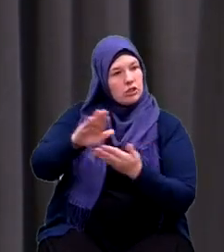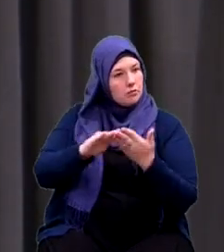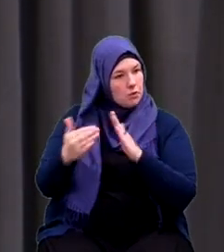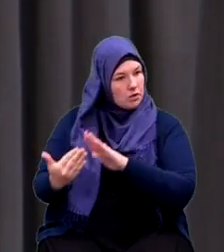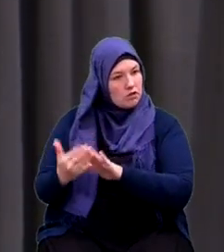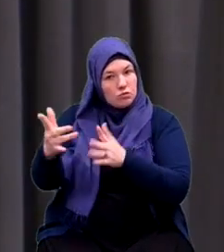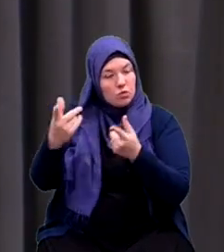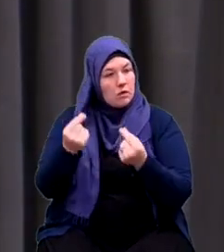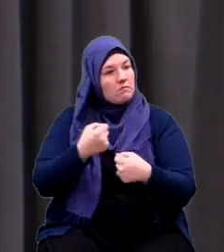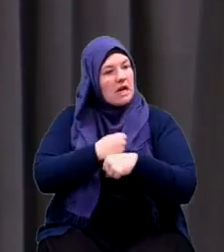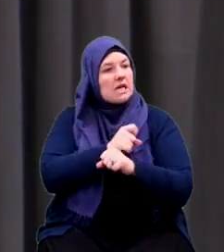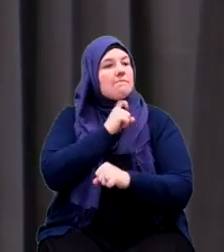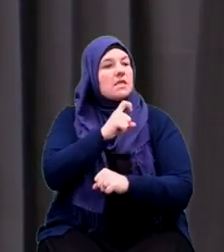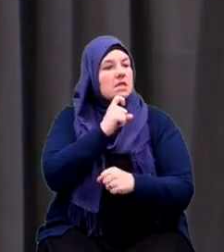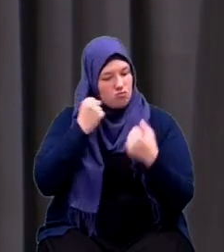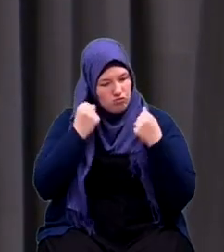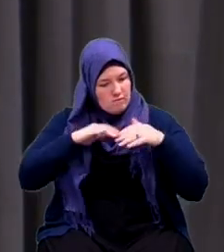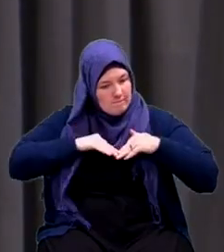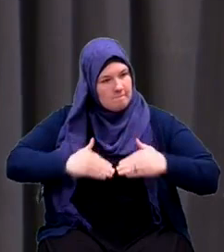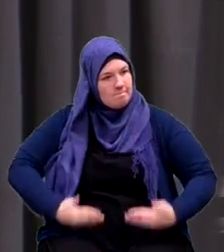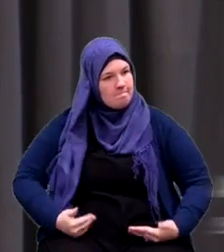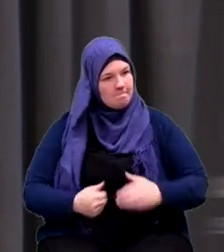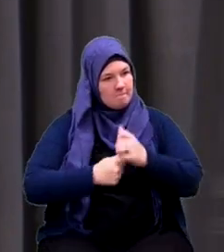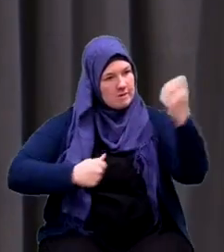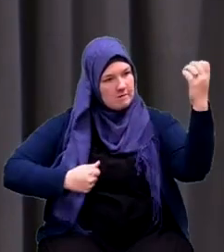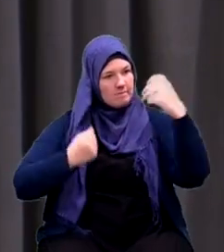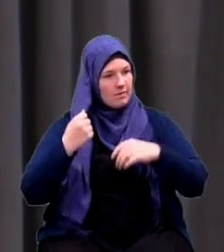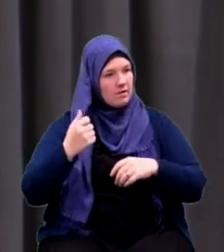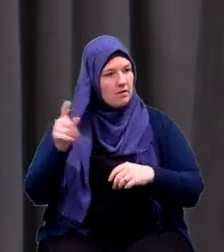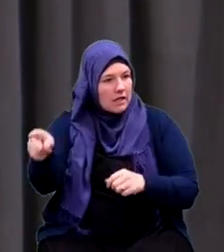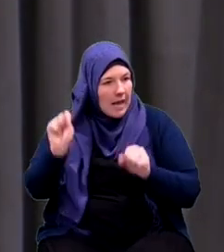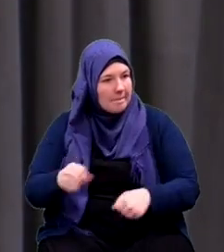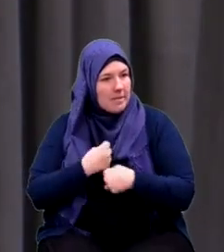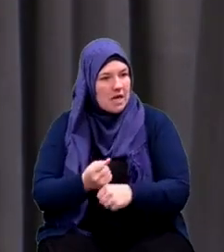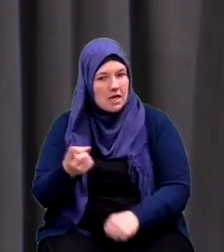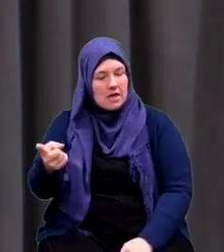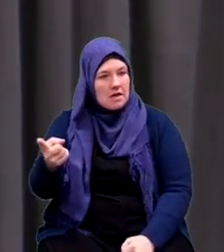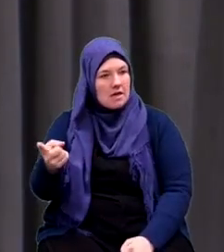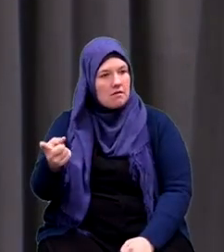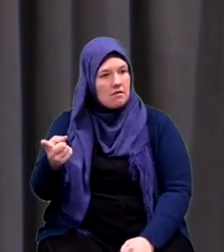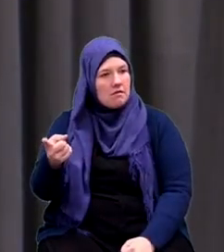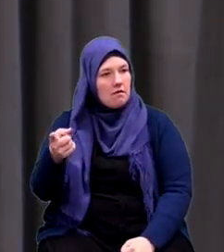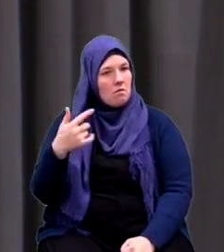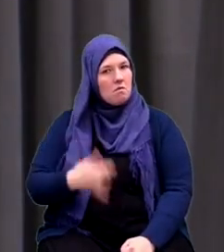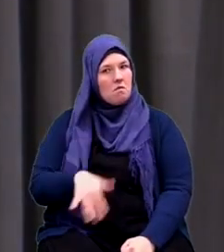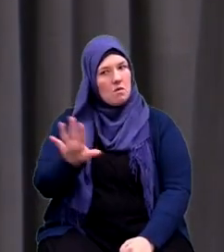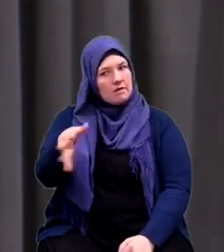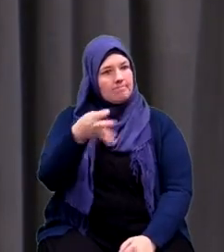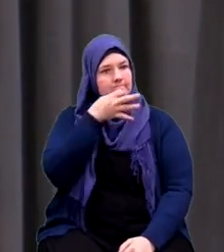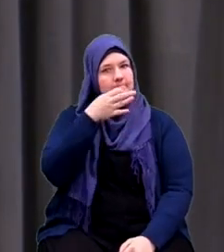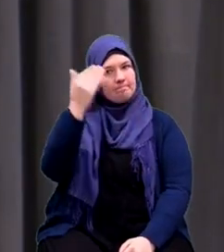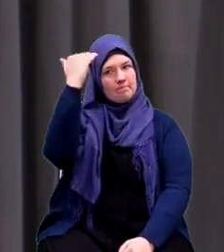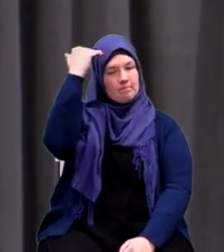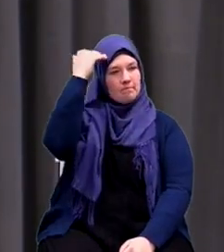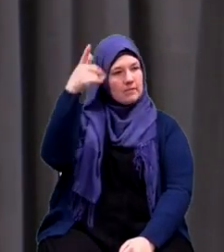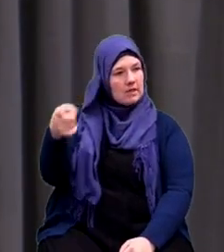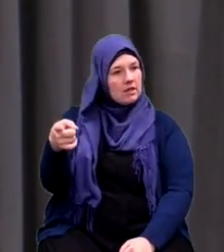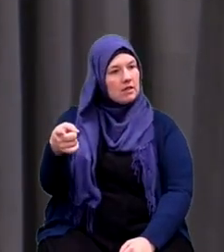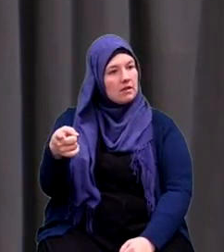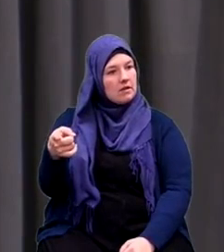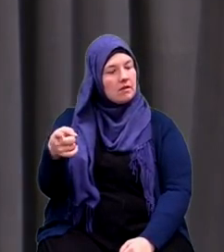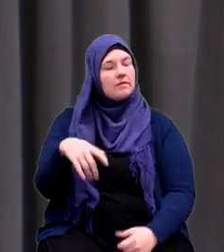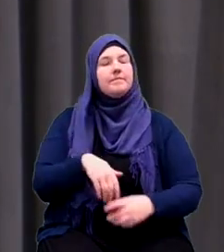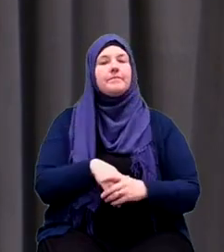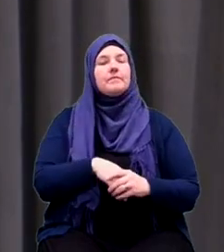community. So physical power is one other source. Material power is another